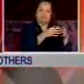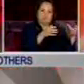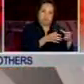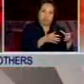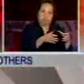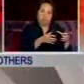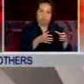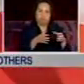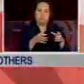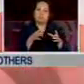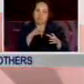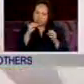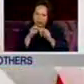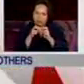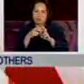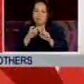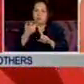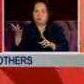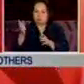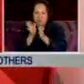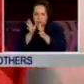Chief Justice himself.